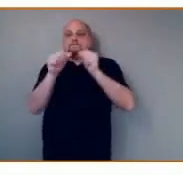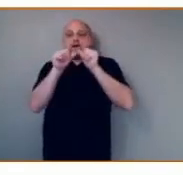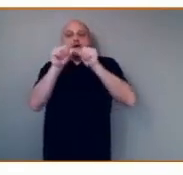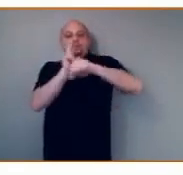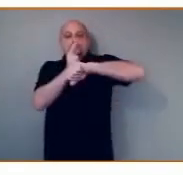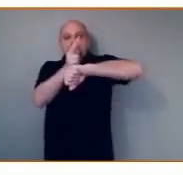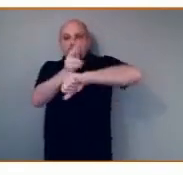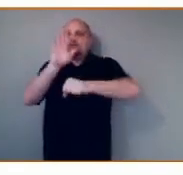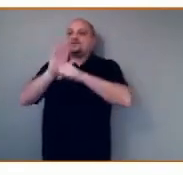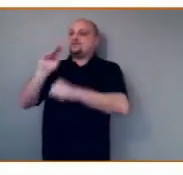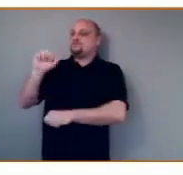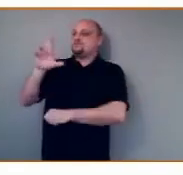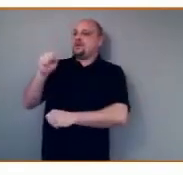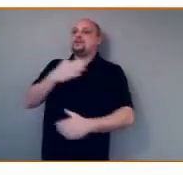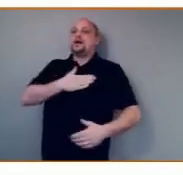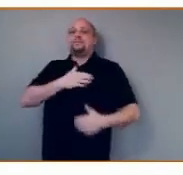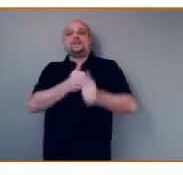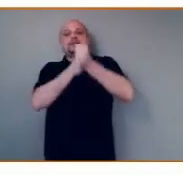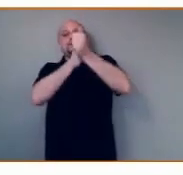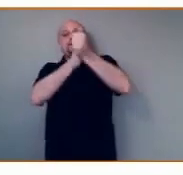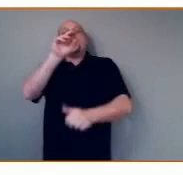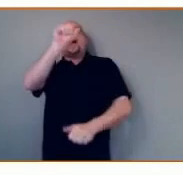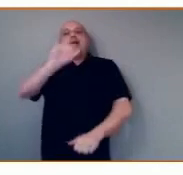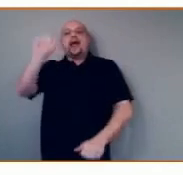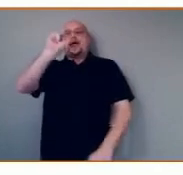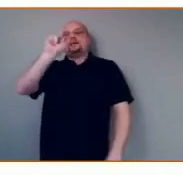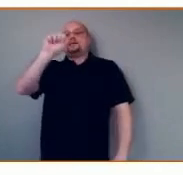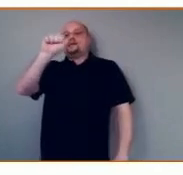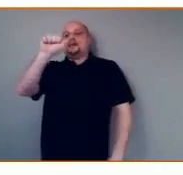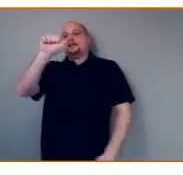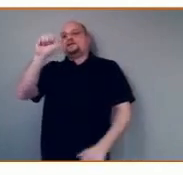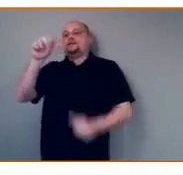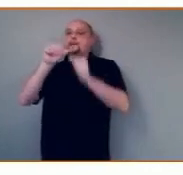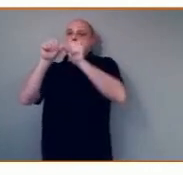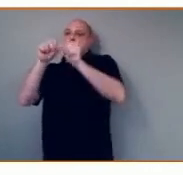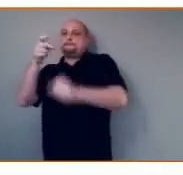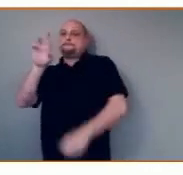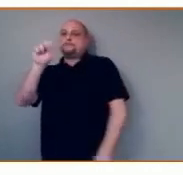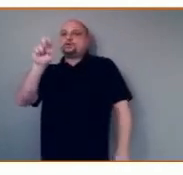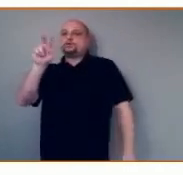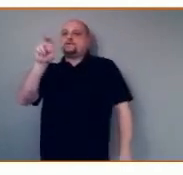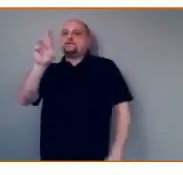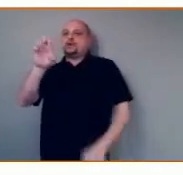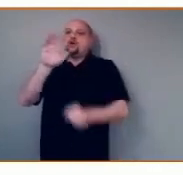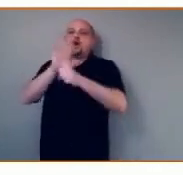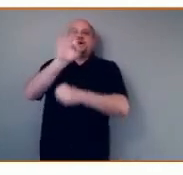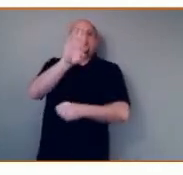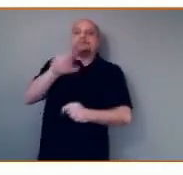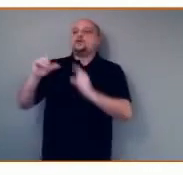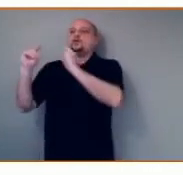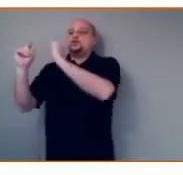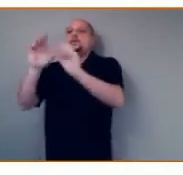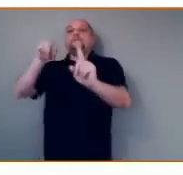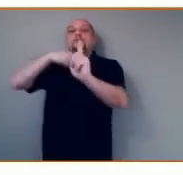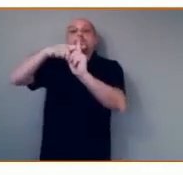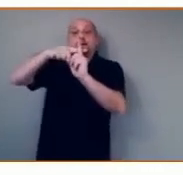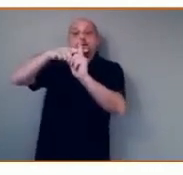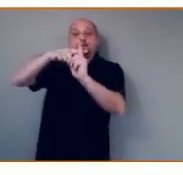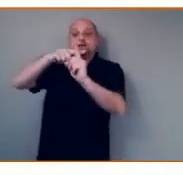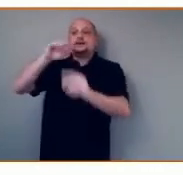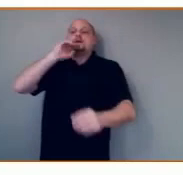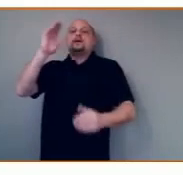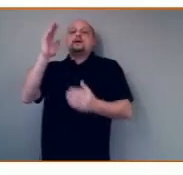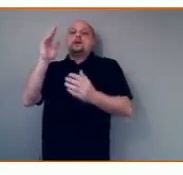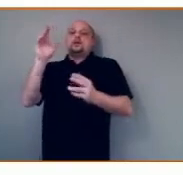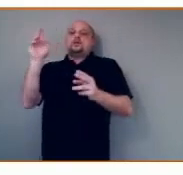please make sure to follow at NASA Persevere on Facebook and Twitter for the latest updates. And don't forget to bookmark